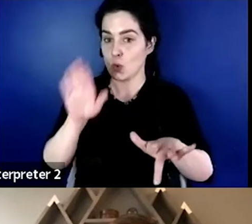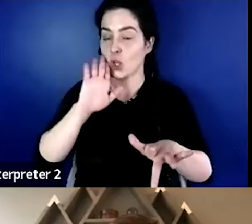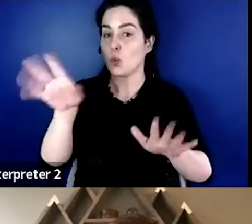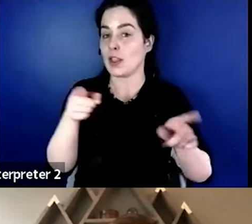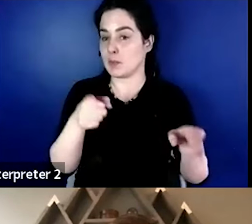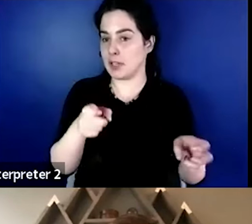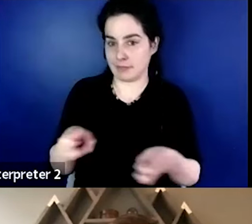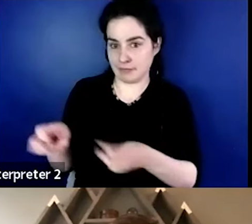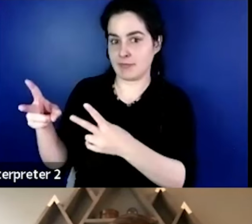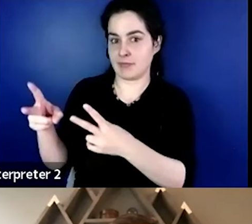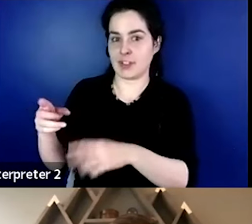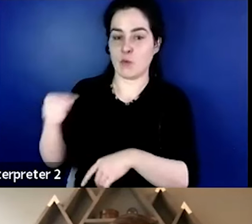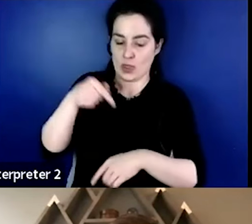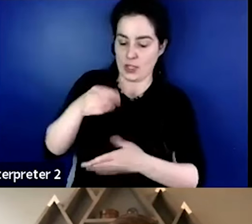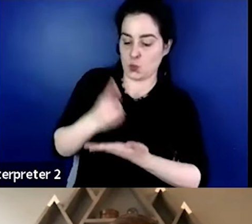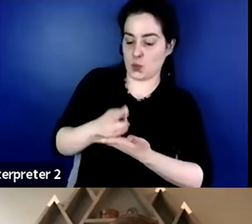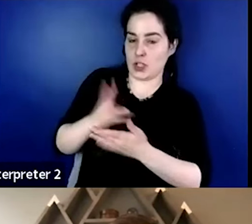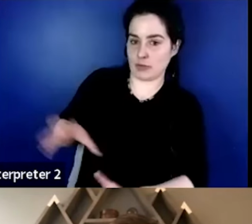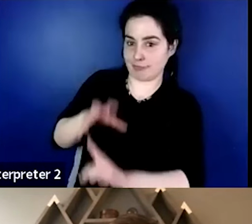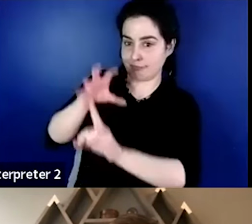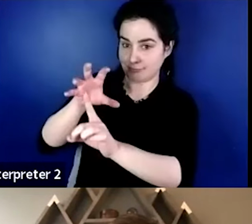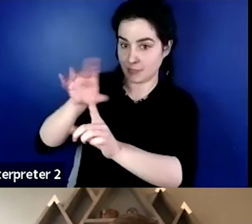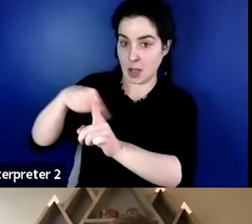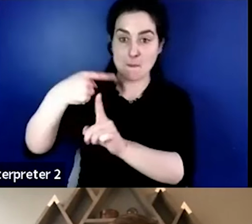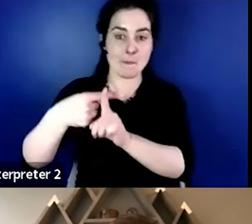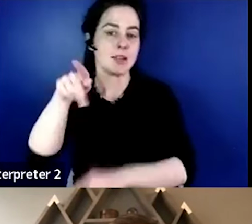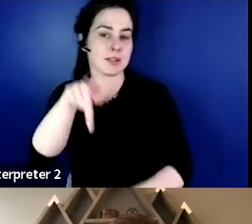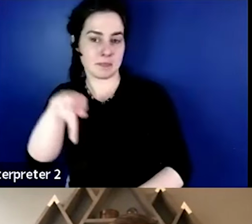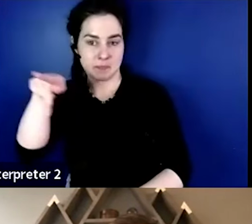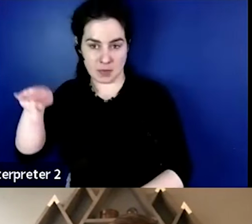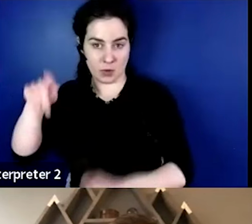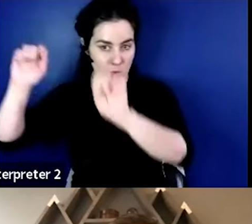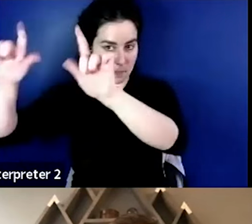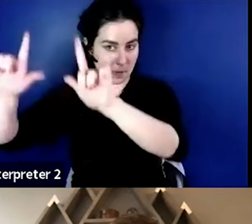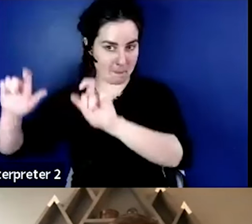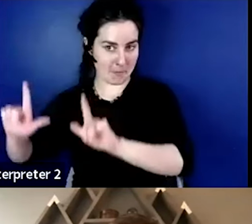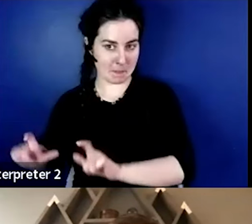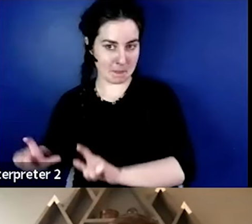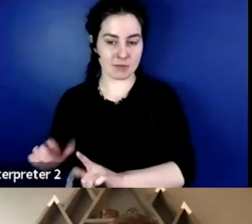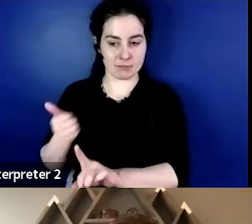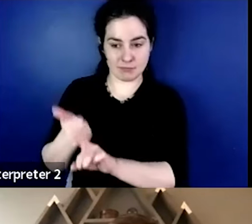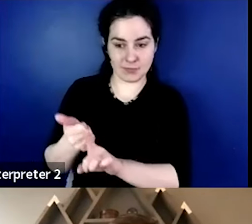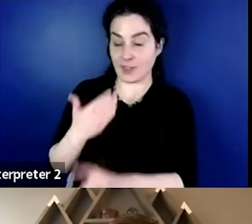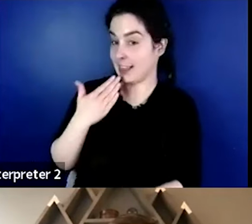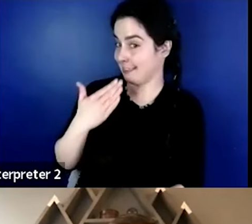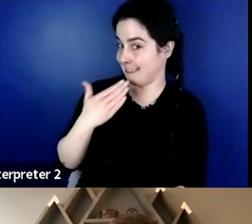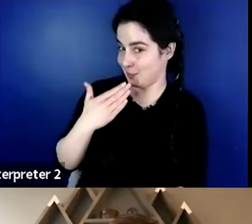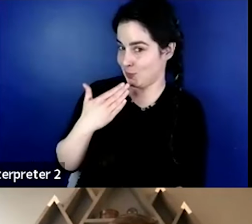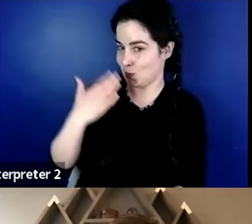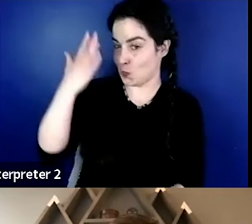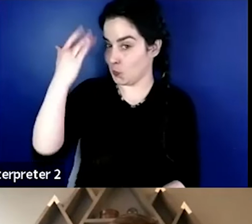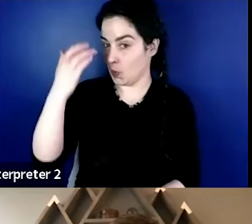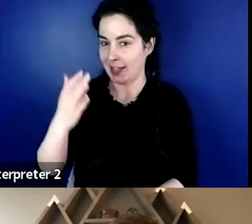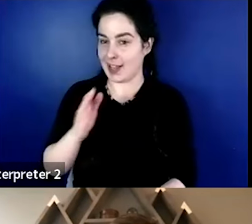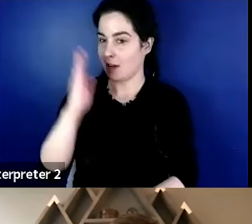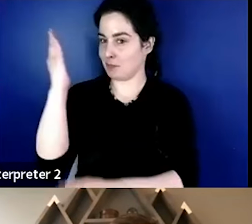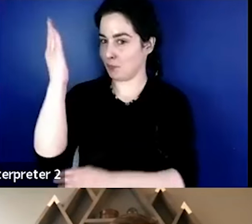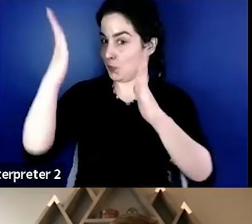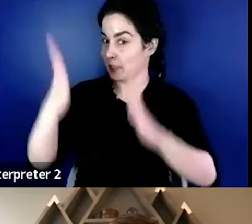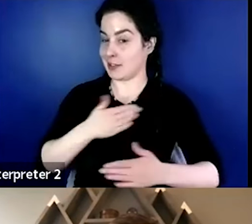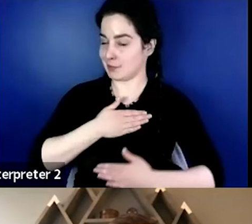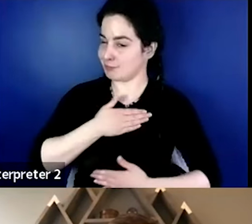resource spotlight, as well as the PowerPoint slides, thanks to the generosity of our presenters,